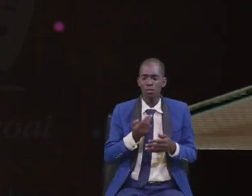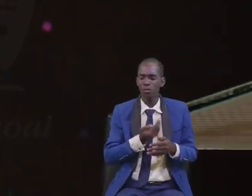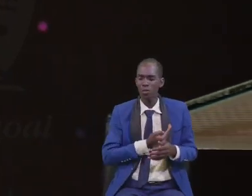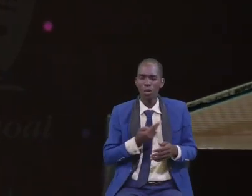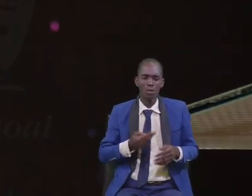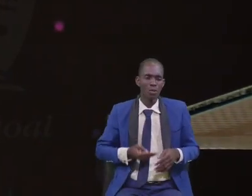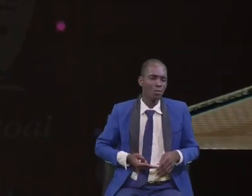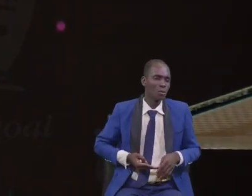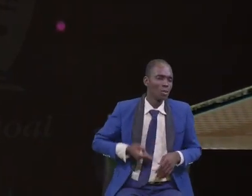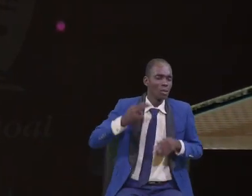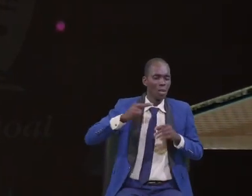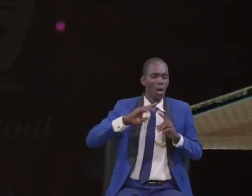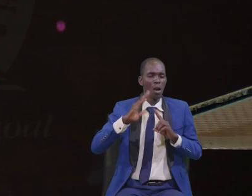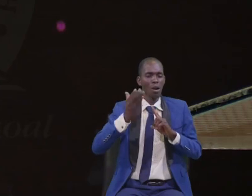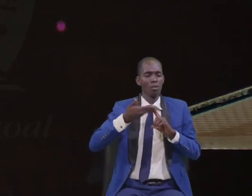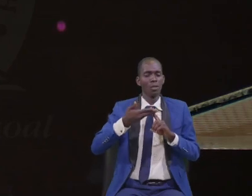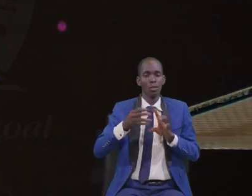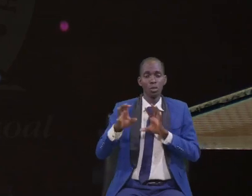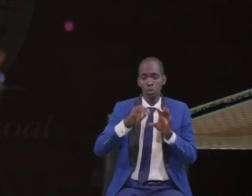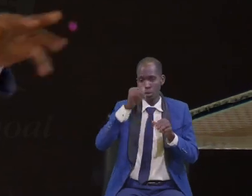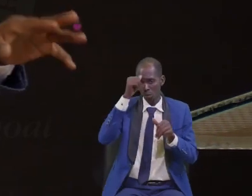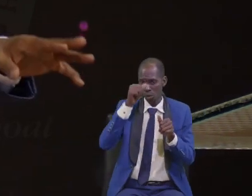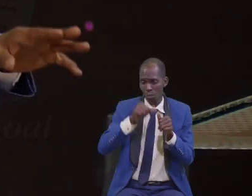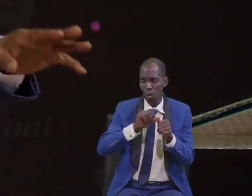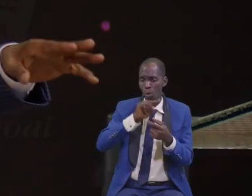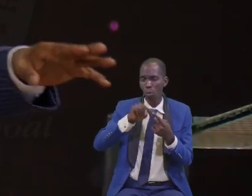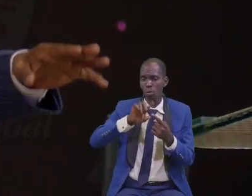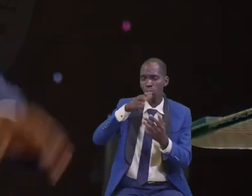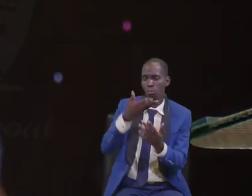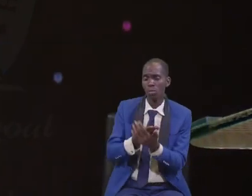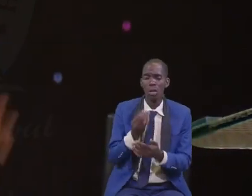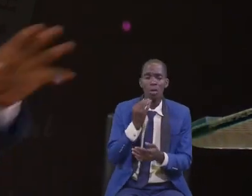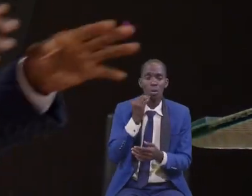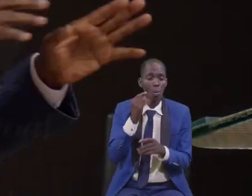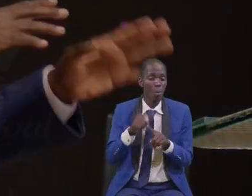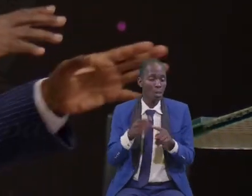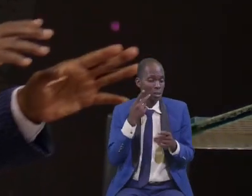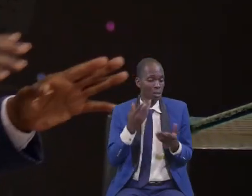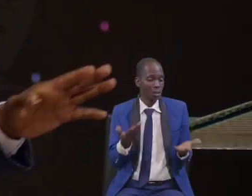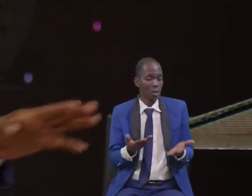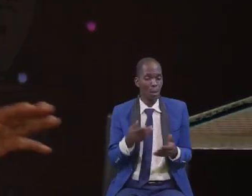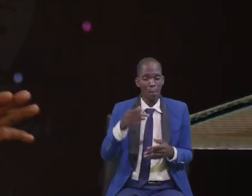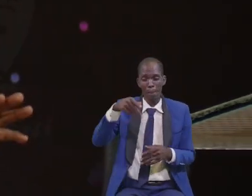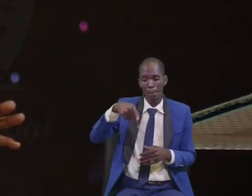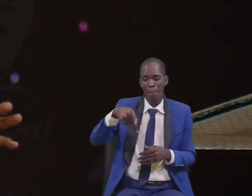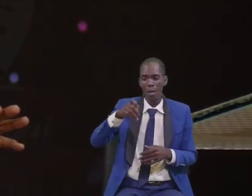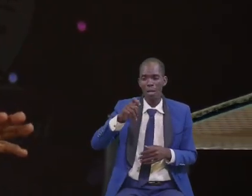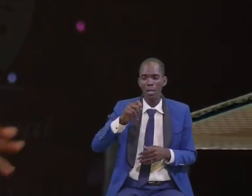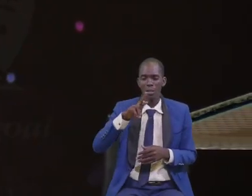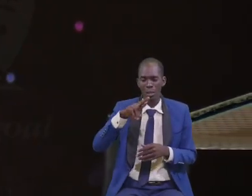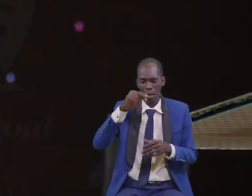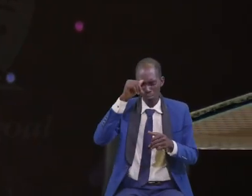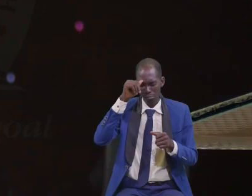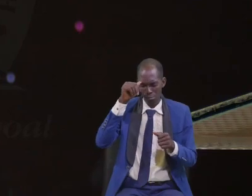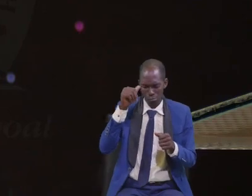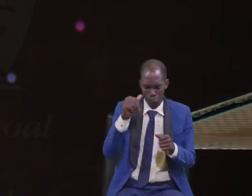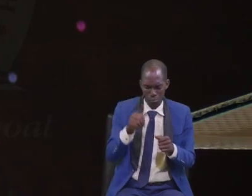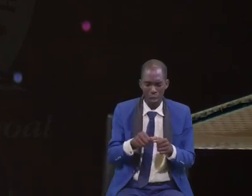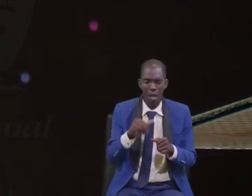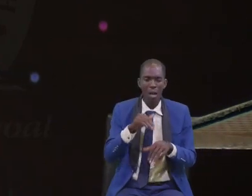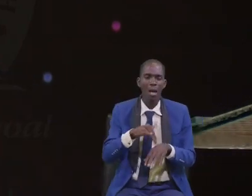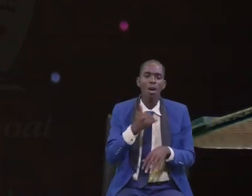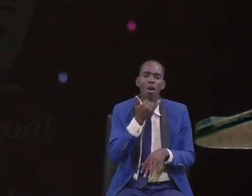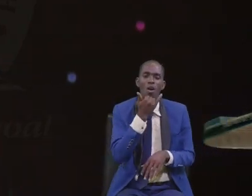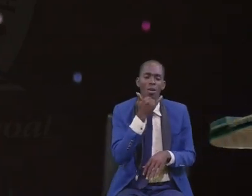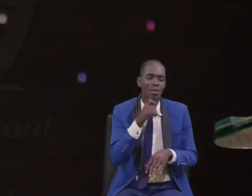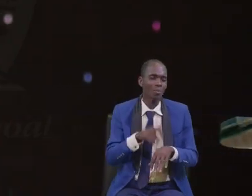Do you remember when you get back home? Peter remembered. Actually, Peter remembered at the wrong time. It